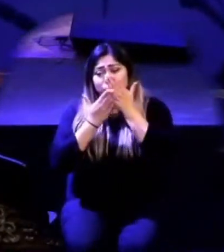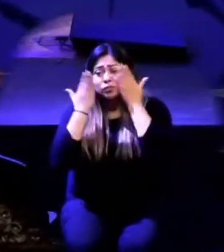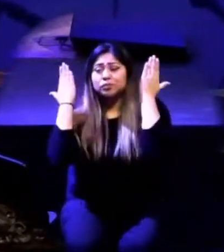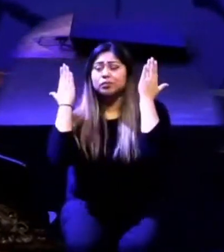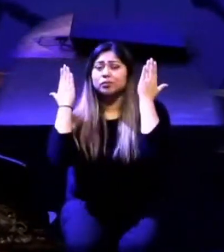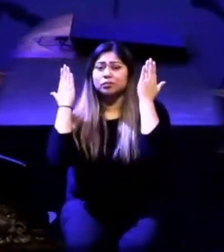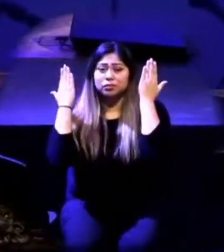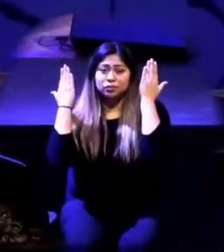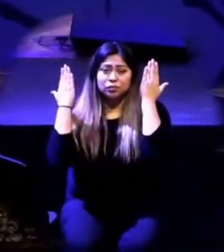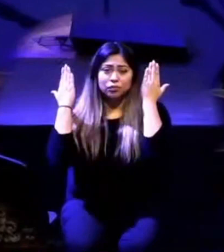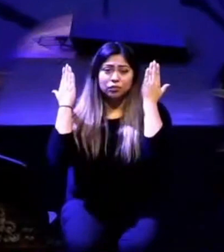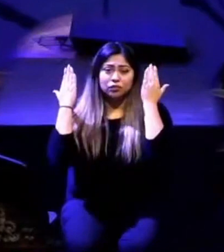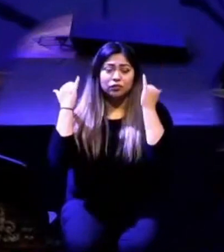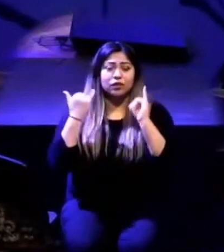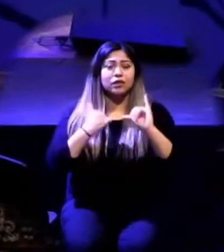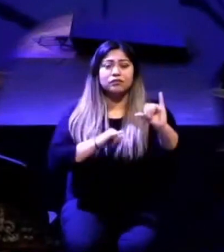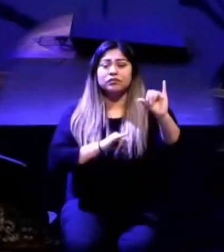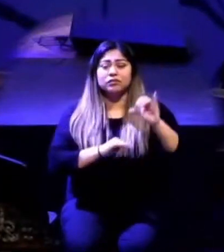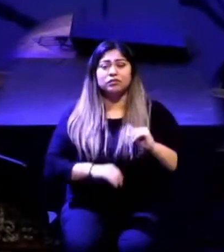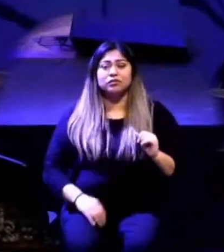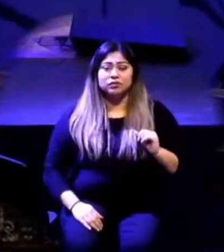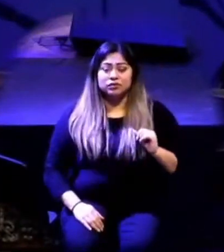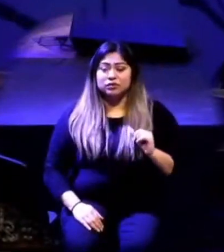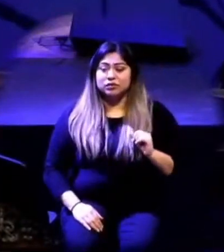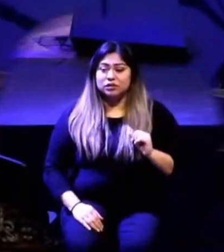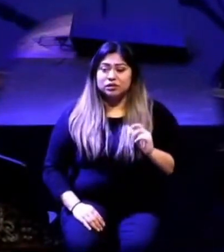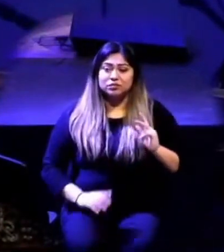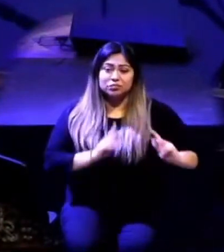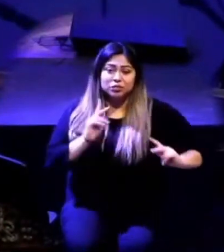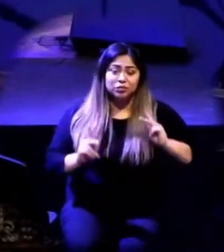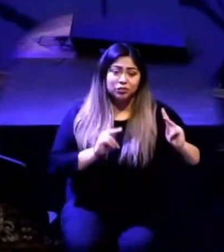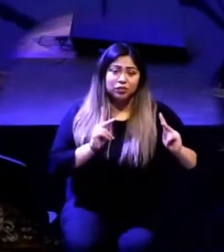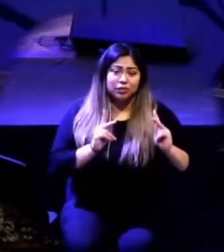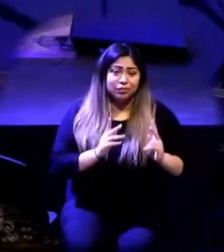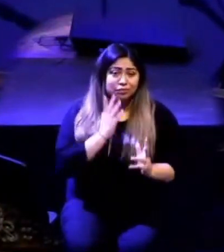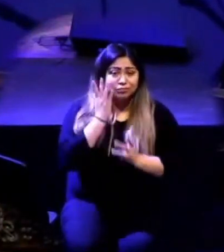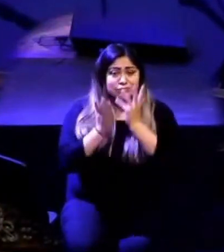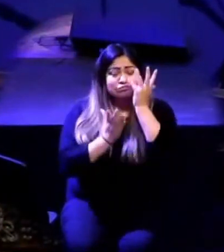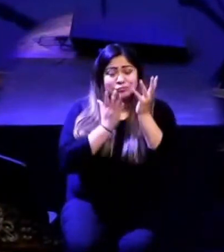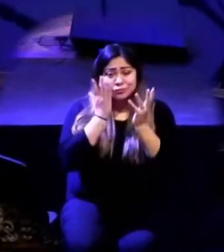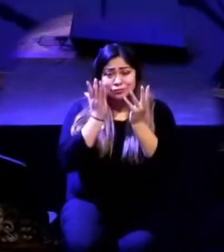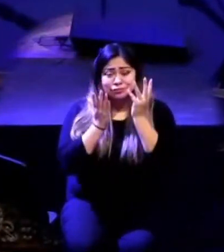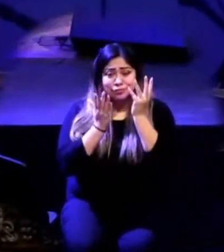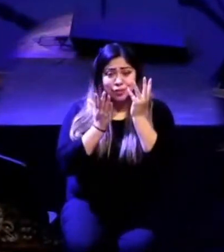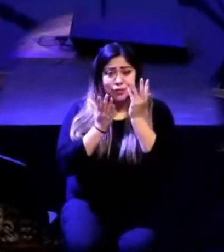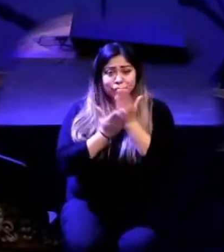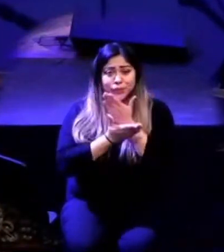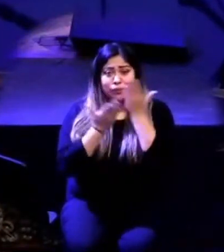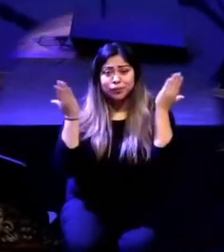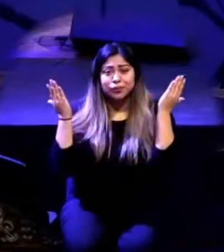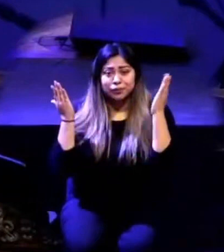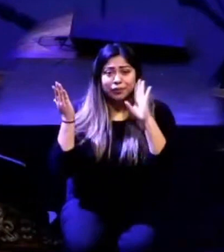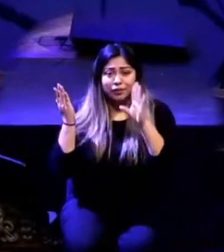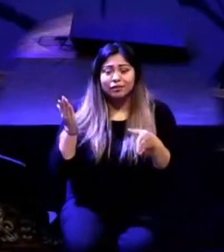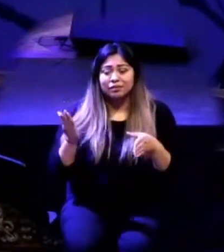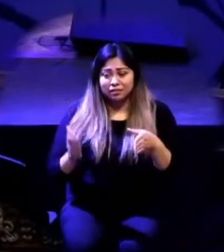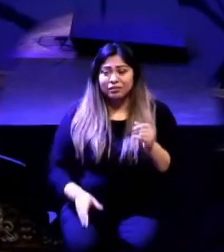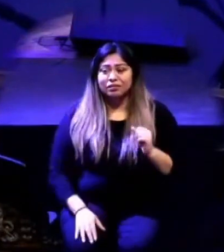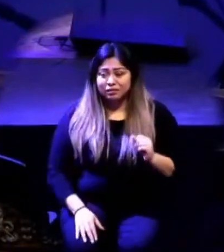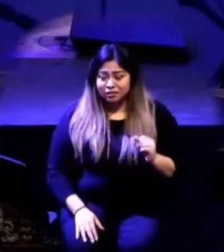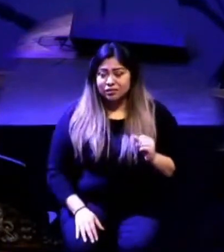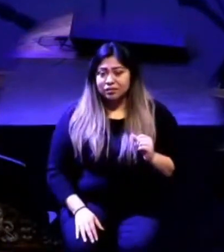will remove his people's disgrace from all the earth. And in that day, we will